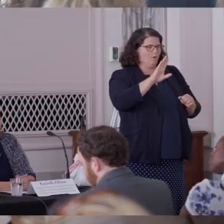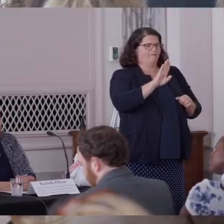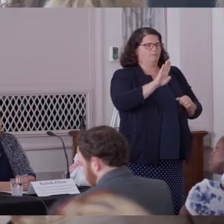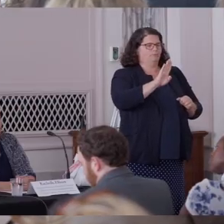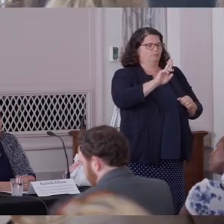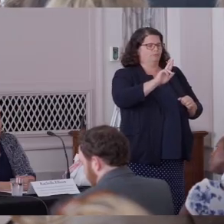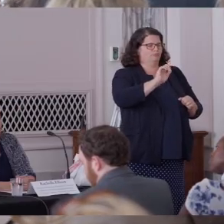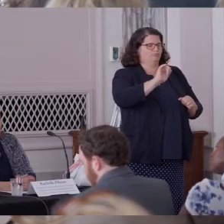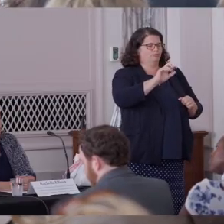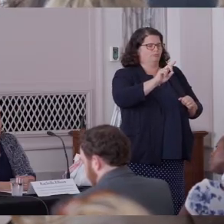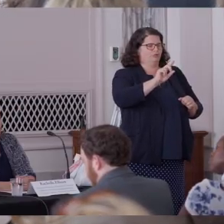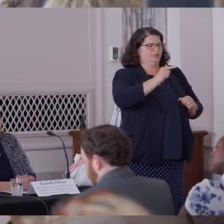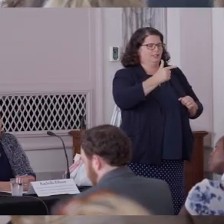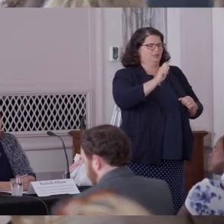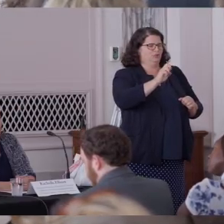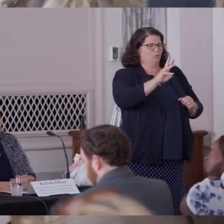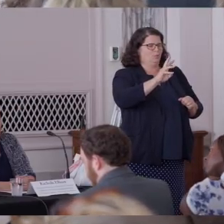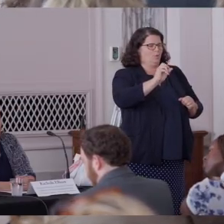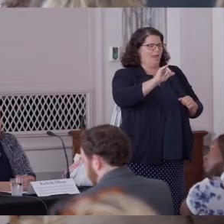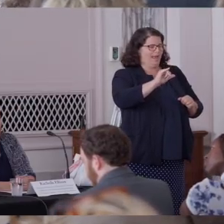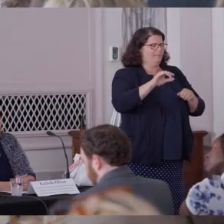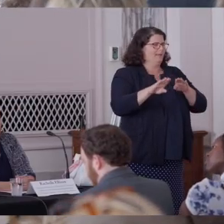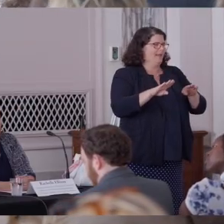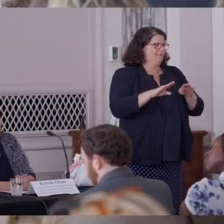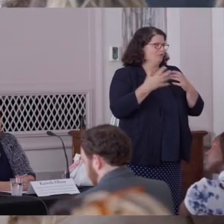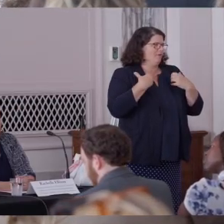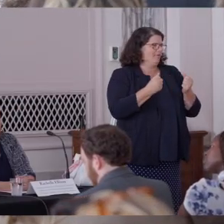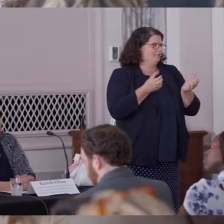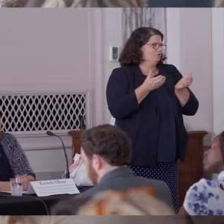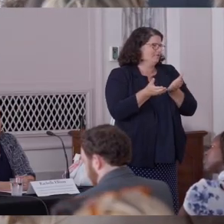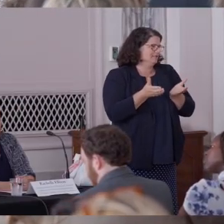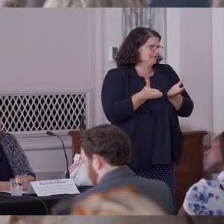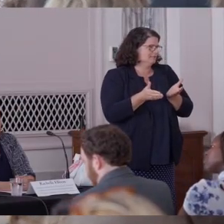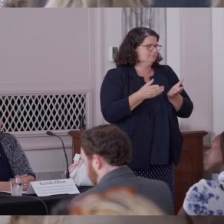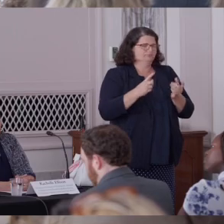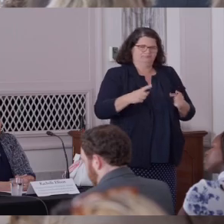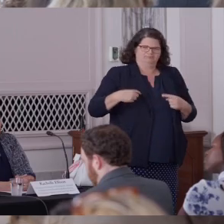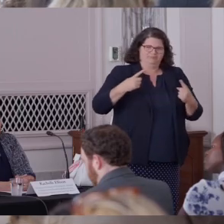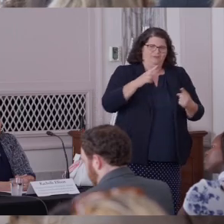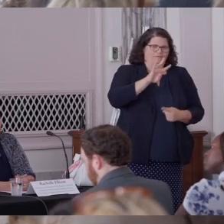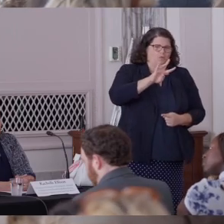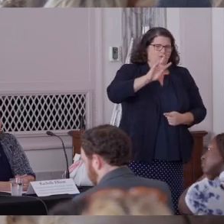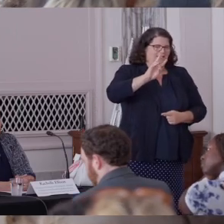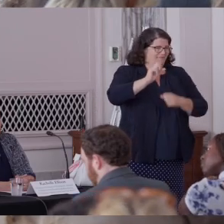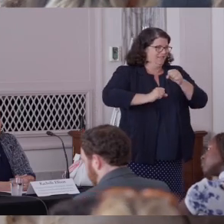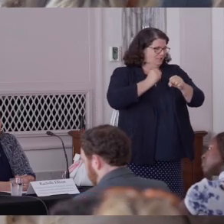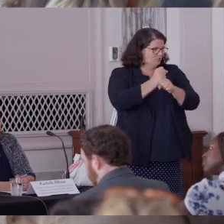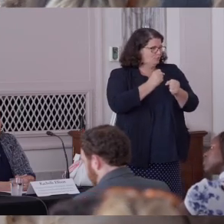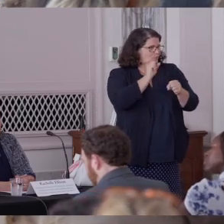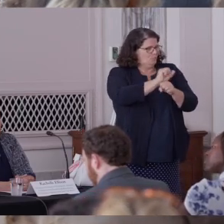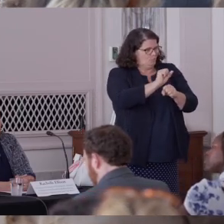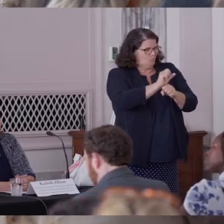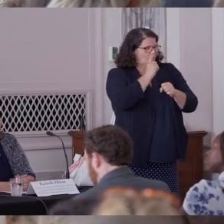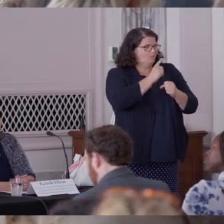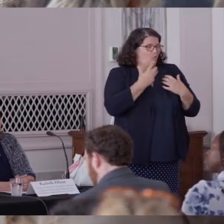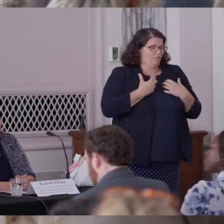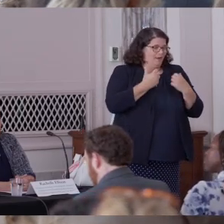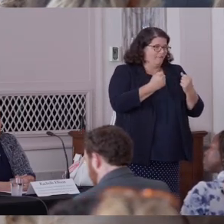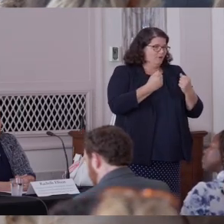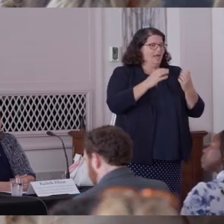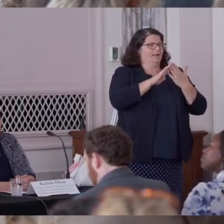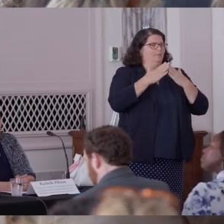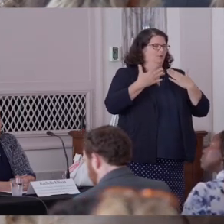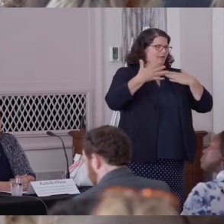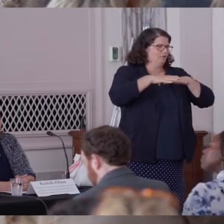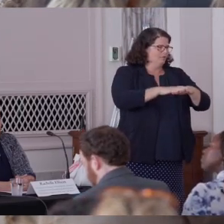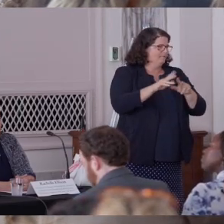Services. For 47 years, Corey has advocated for the recovery and community integration of people with mental health conditions,